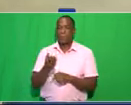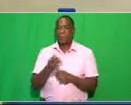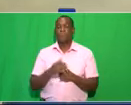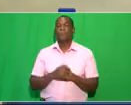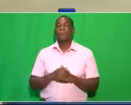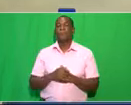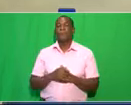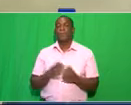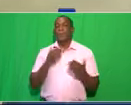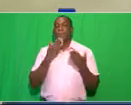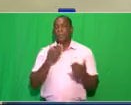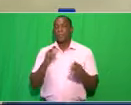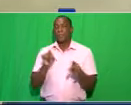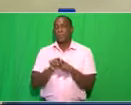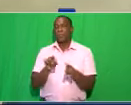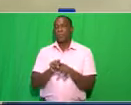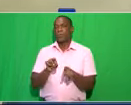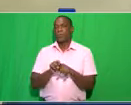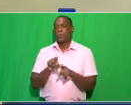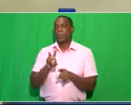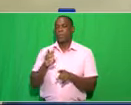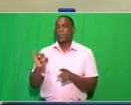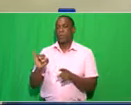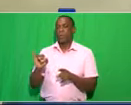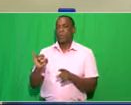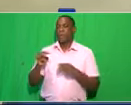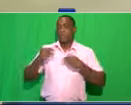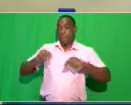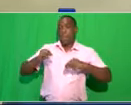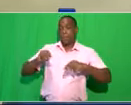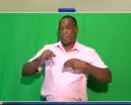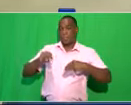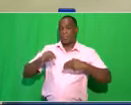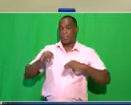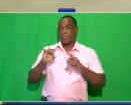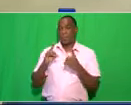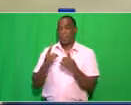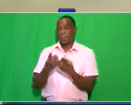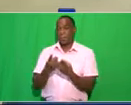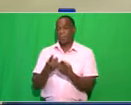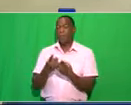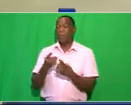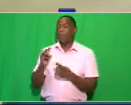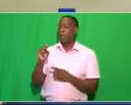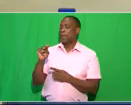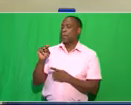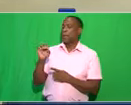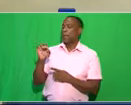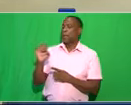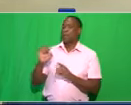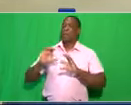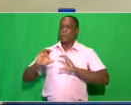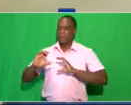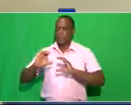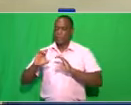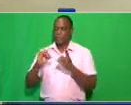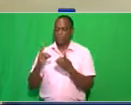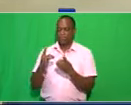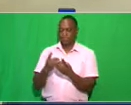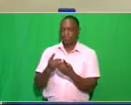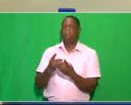We want to say thanks to the UE marketing as well. A special thanks to the MOE Communications